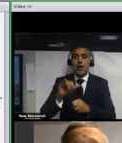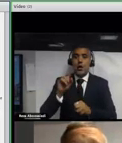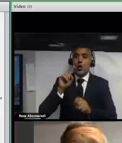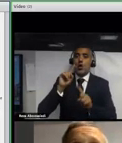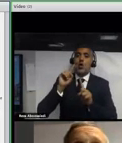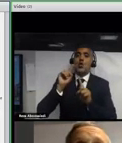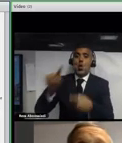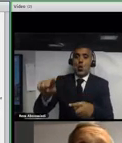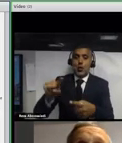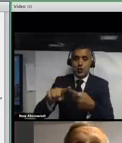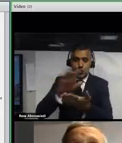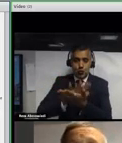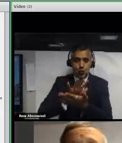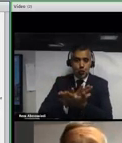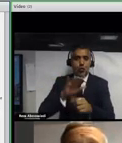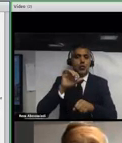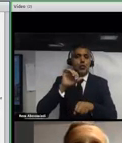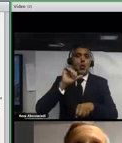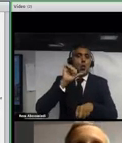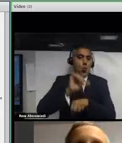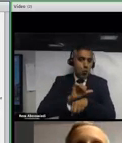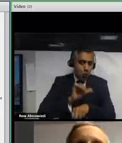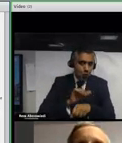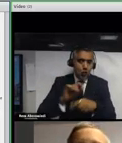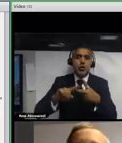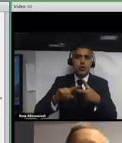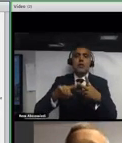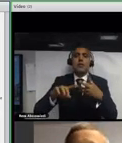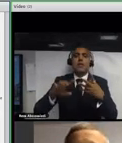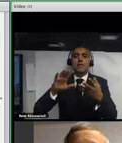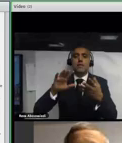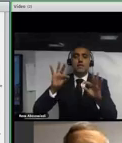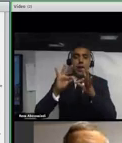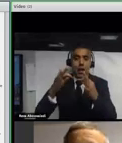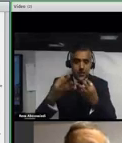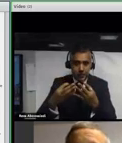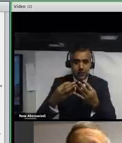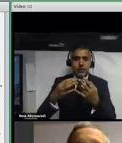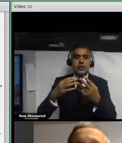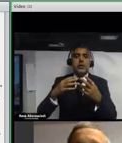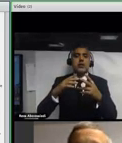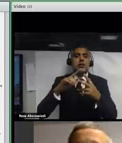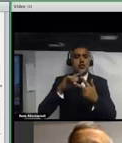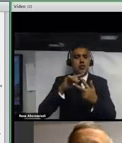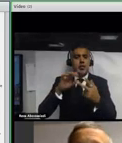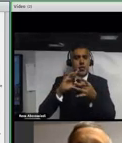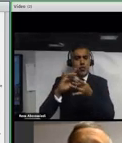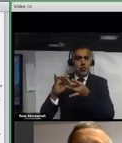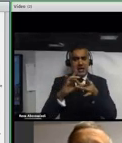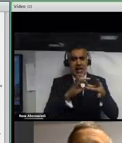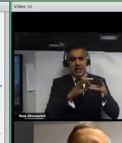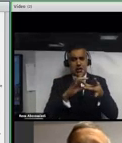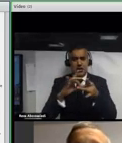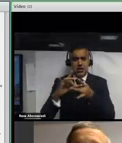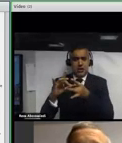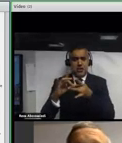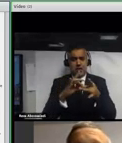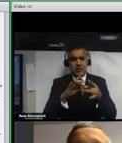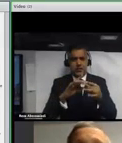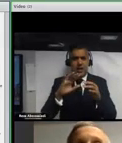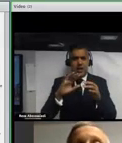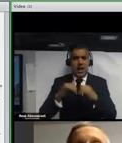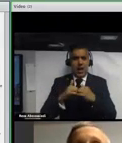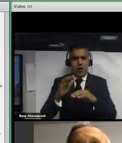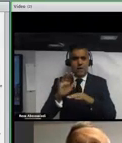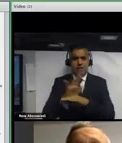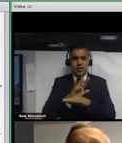a job, getting married, and having a family. And the relationship between these things, between how we function at these 3 different